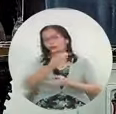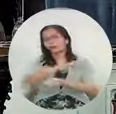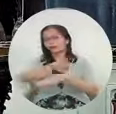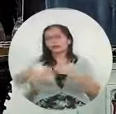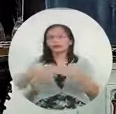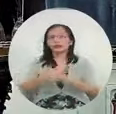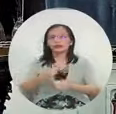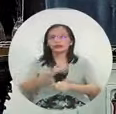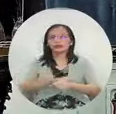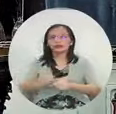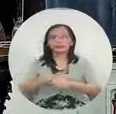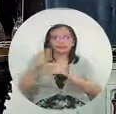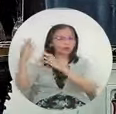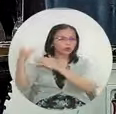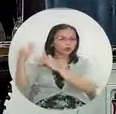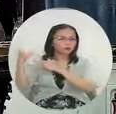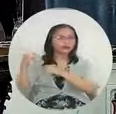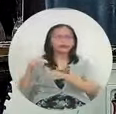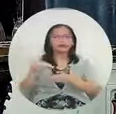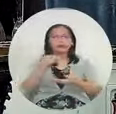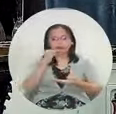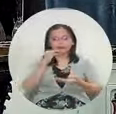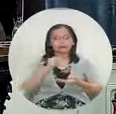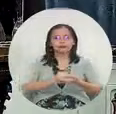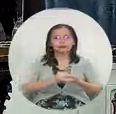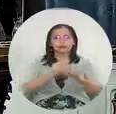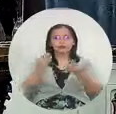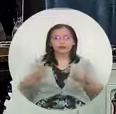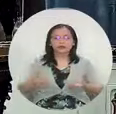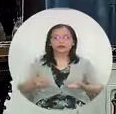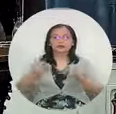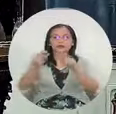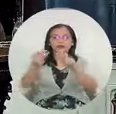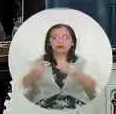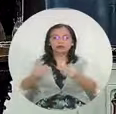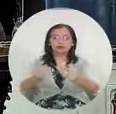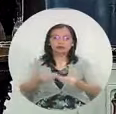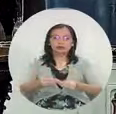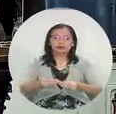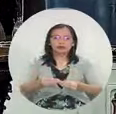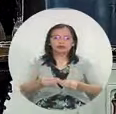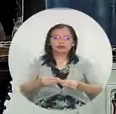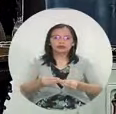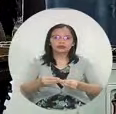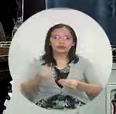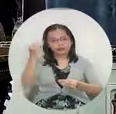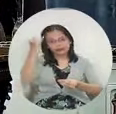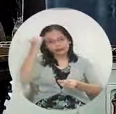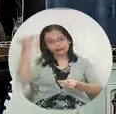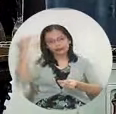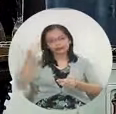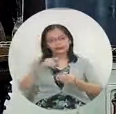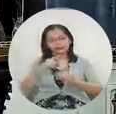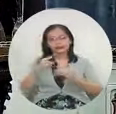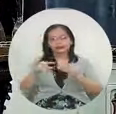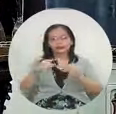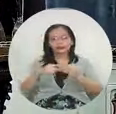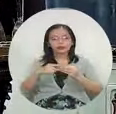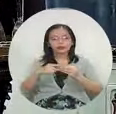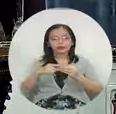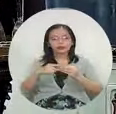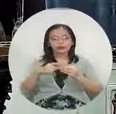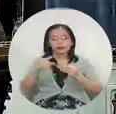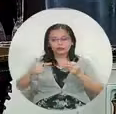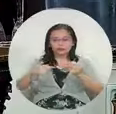I hope that this message has brought some ideas for you about yesterday, about the